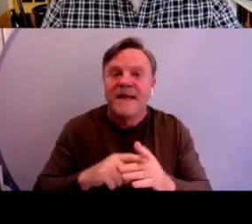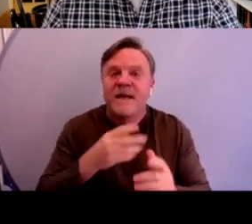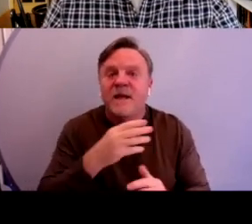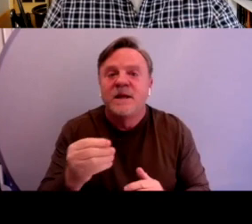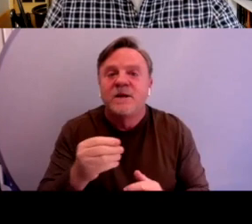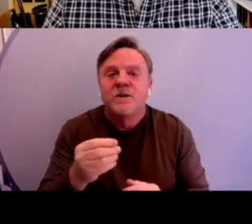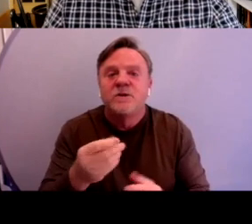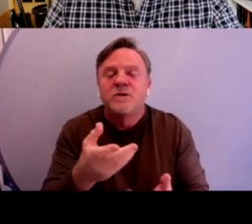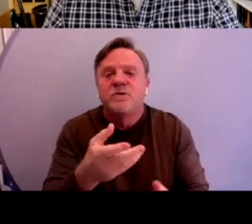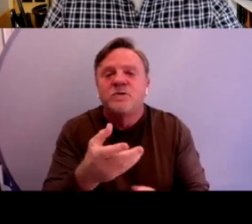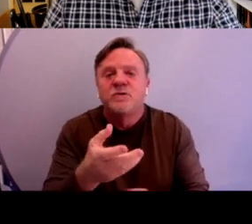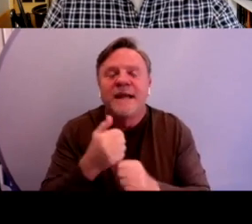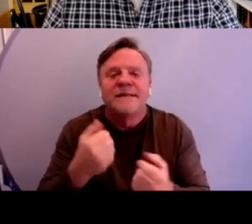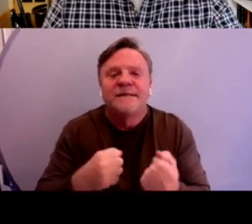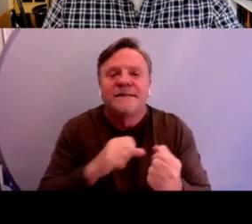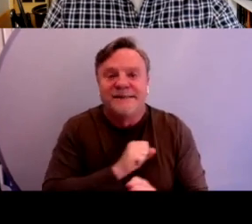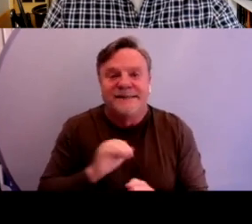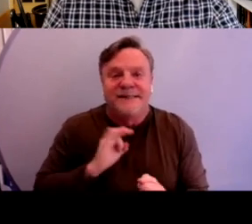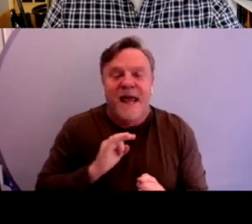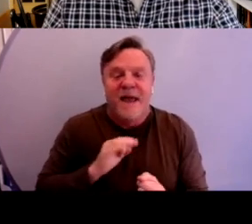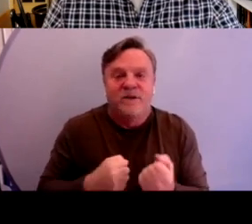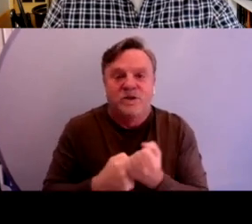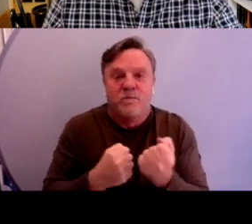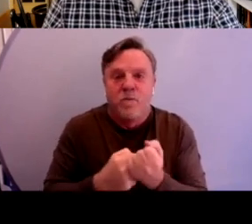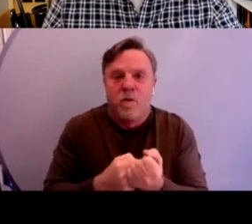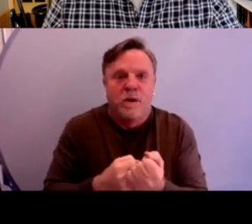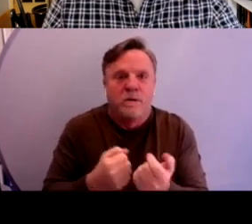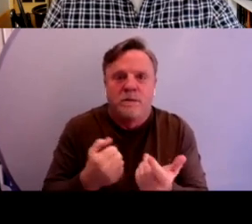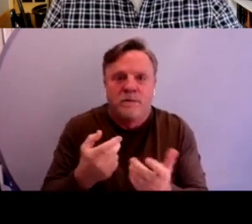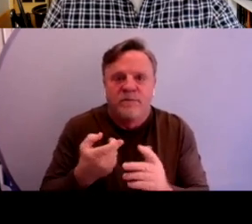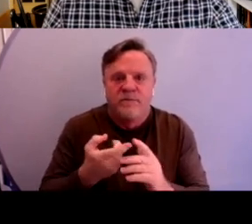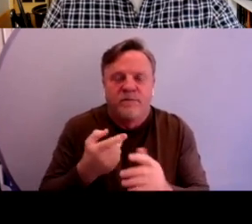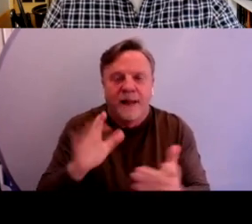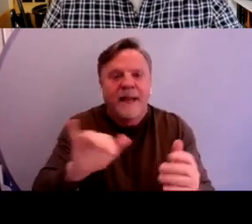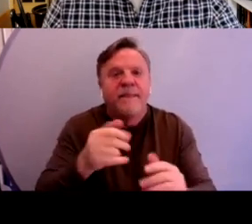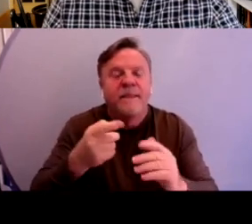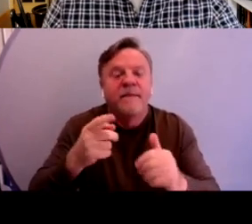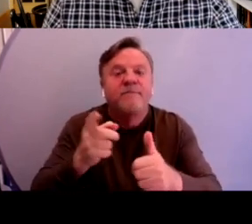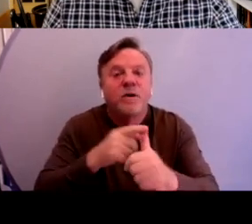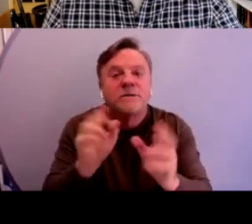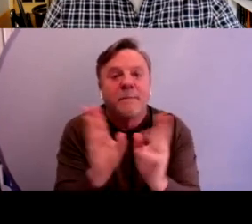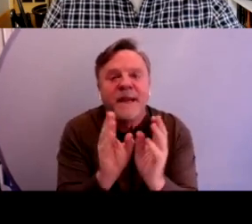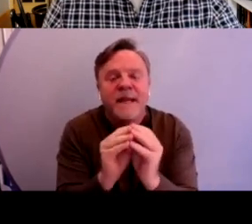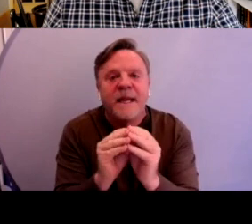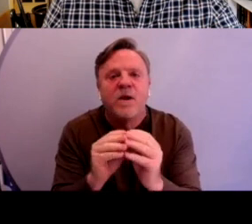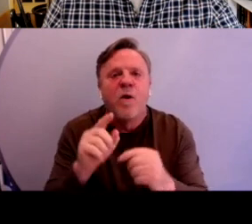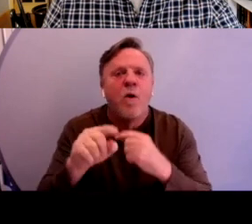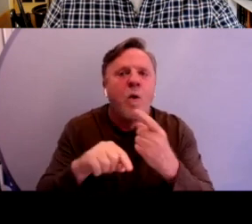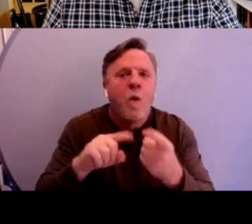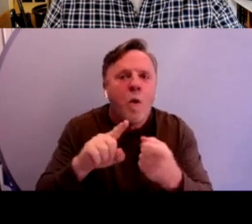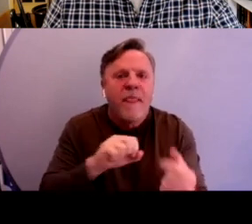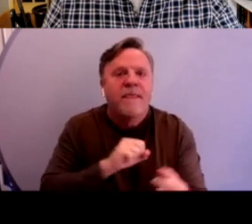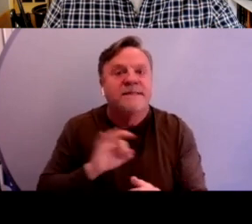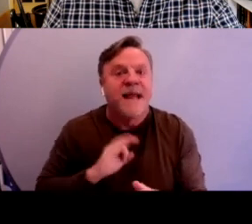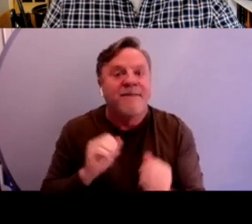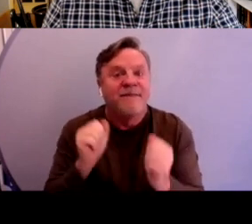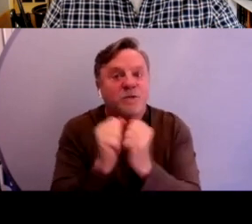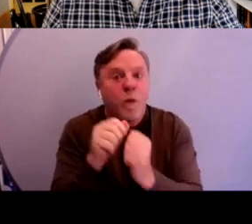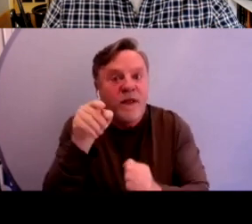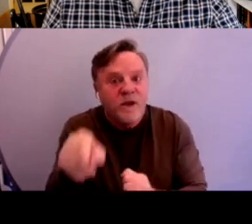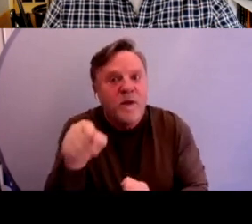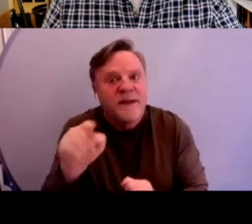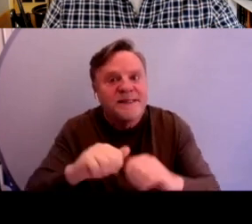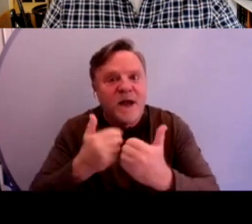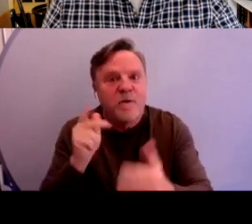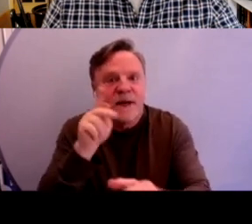support as possible. So right from the very first meeting, the conversation was, well, when a staff is with you, Mo, this is how you can